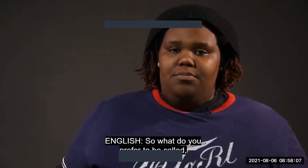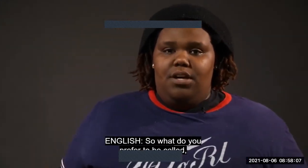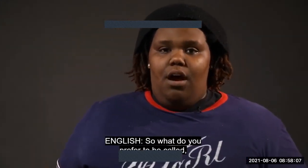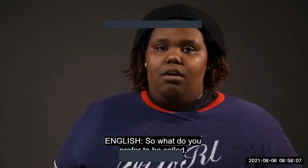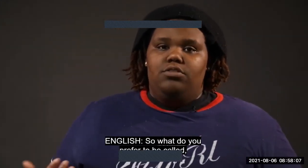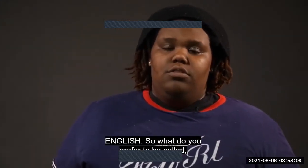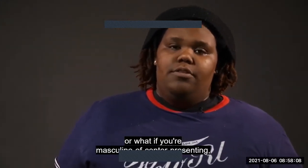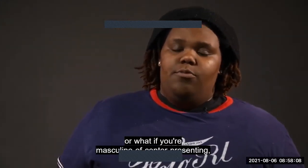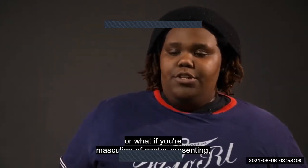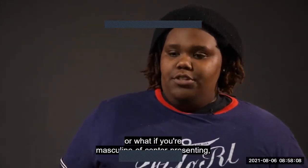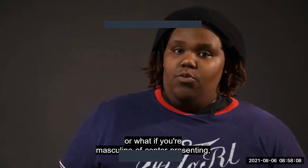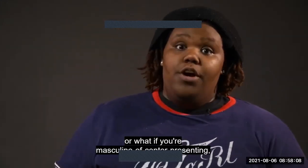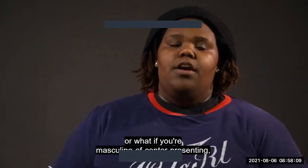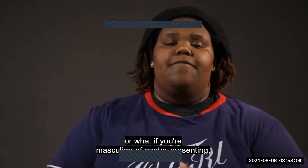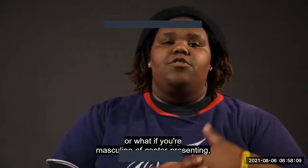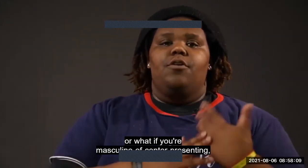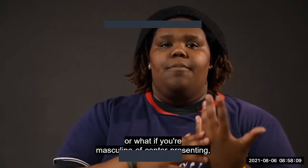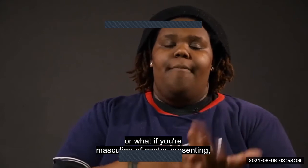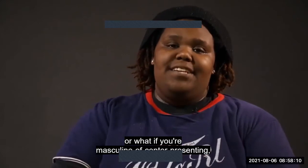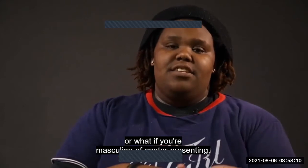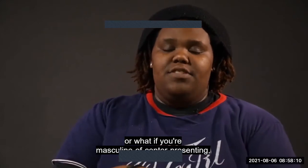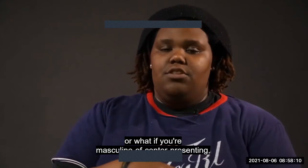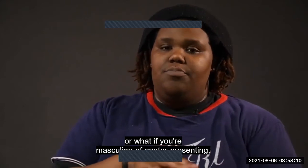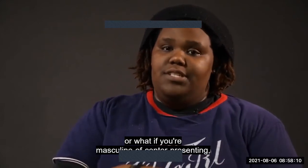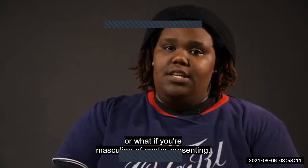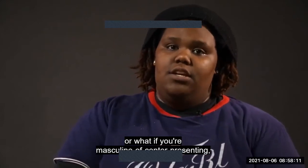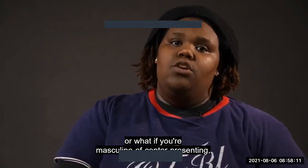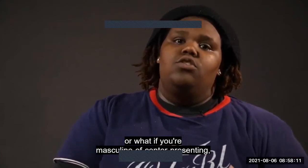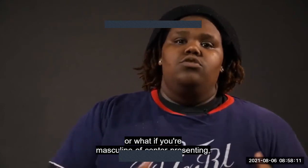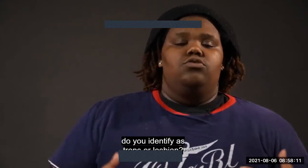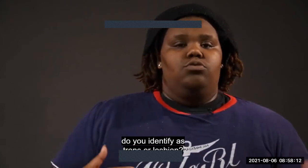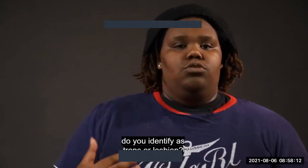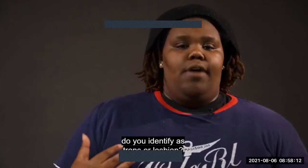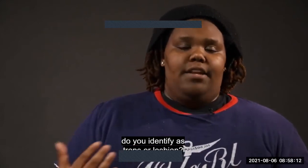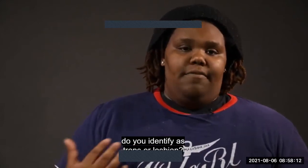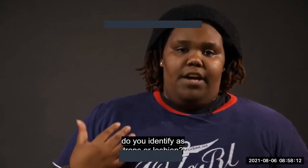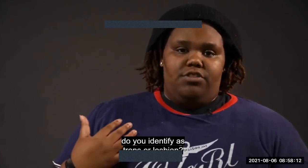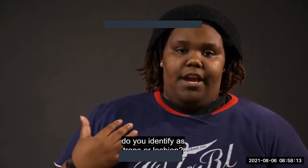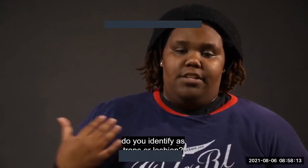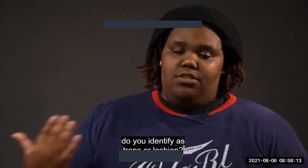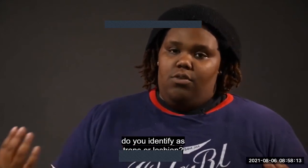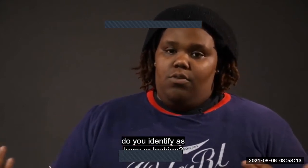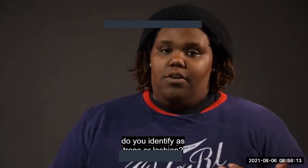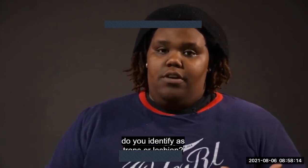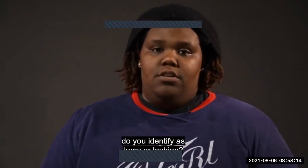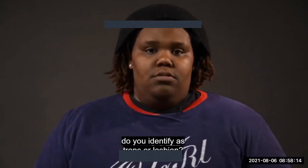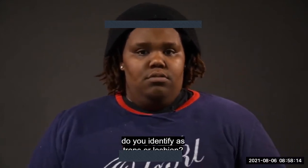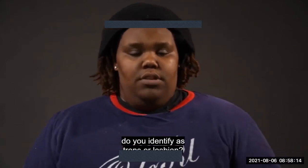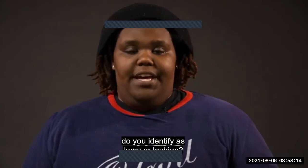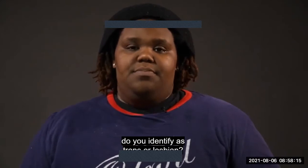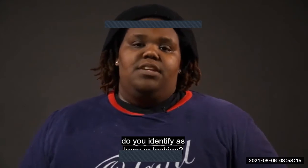prefer to be called, or what if you're masculine centered presenting, do you identify as trans